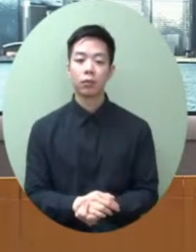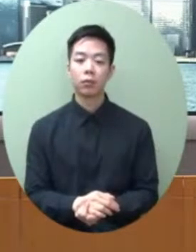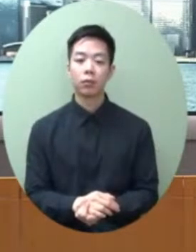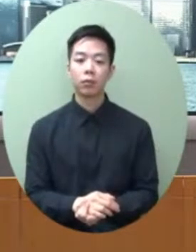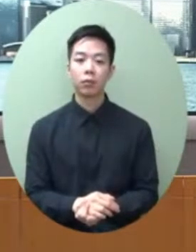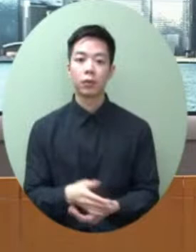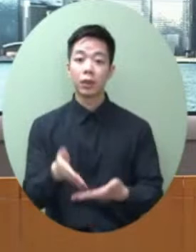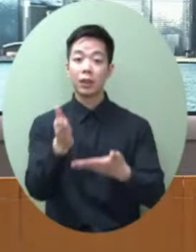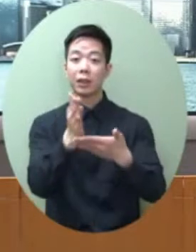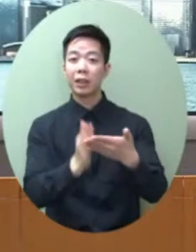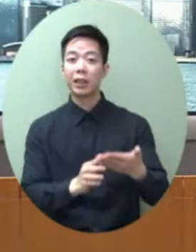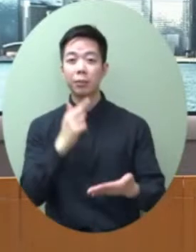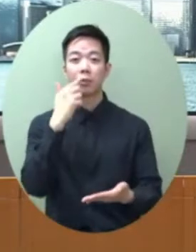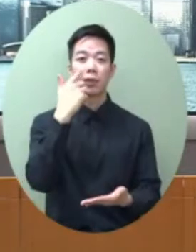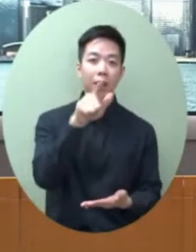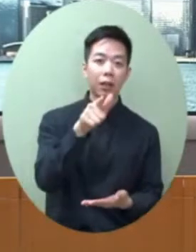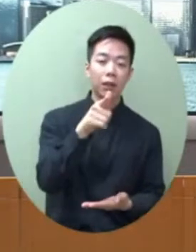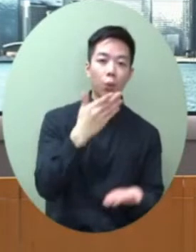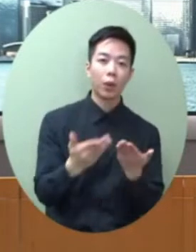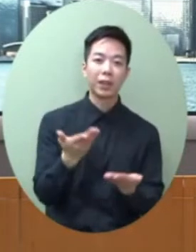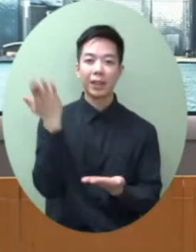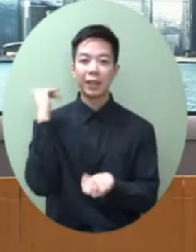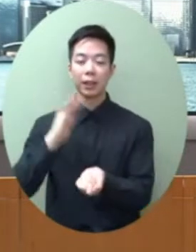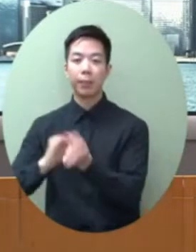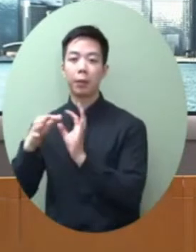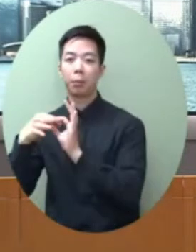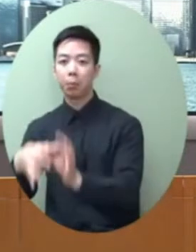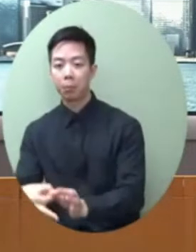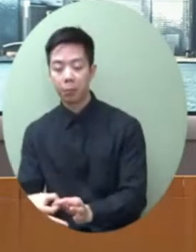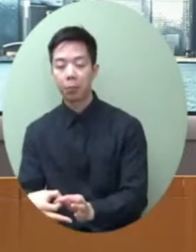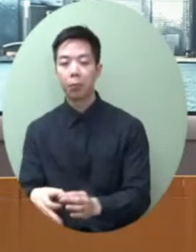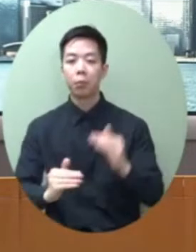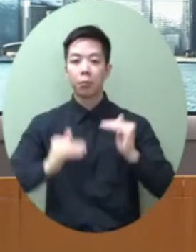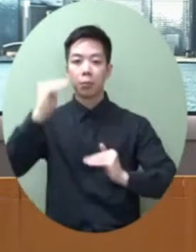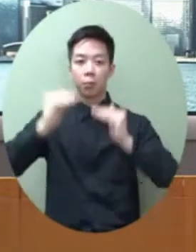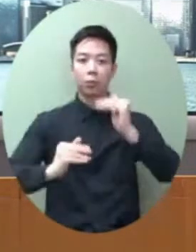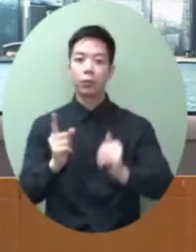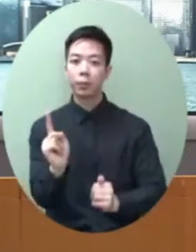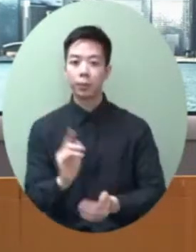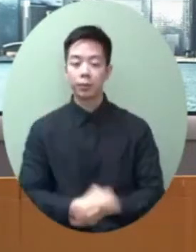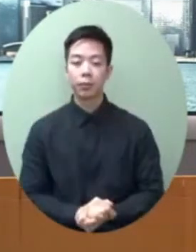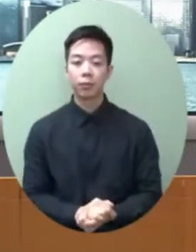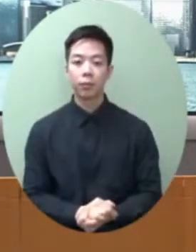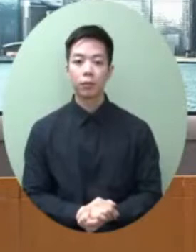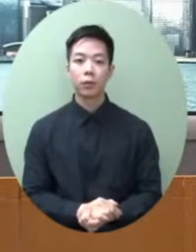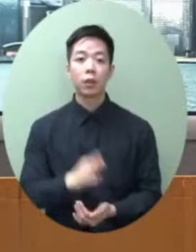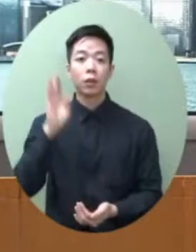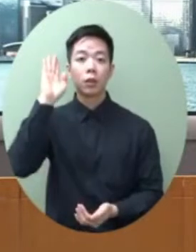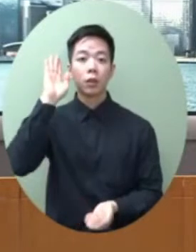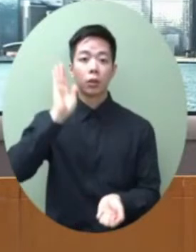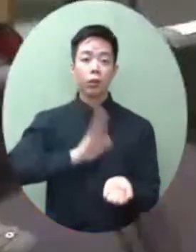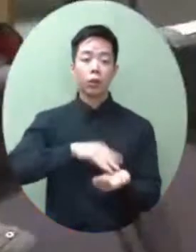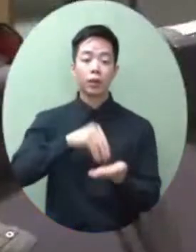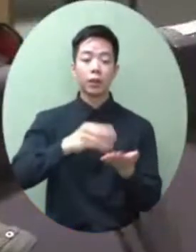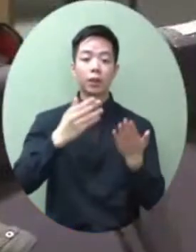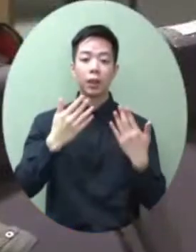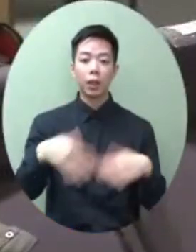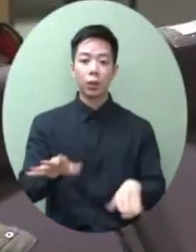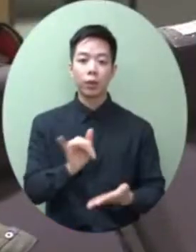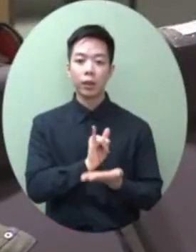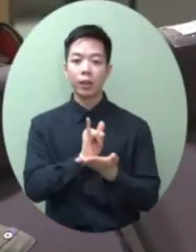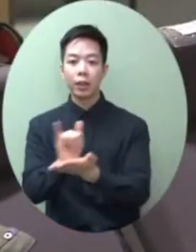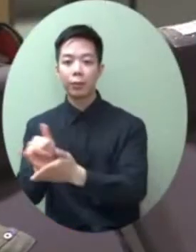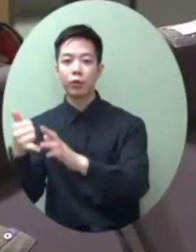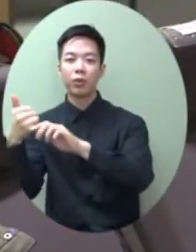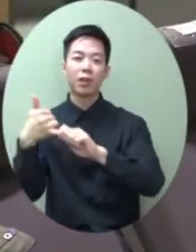cases or family members of confirmed cases? And also, when you think we can resolve the issue of